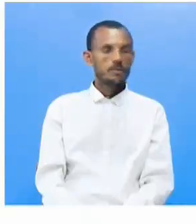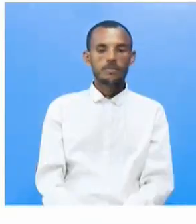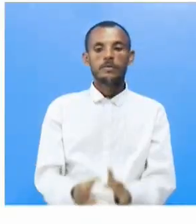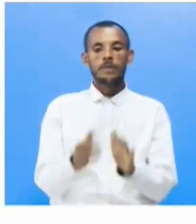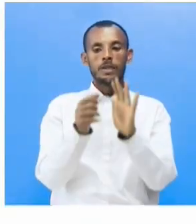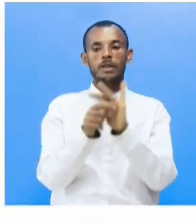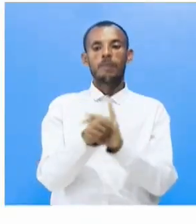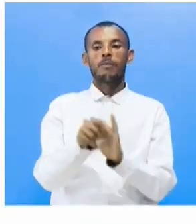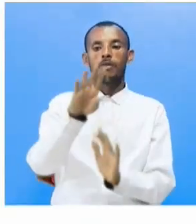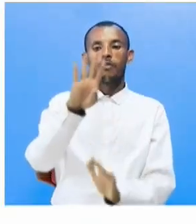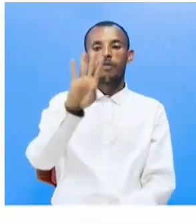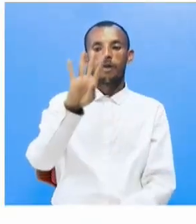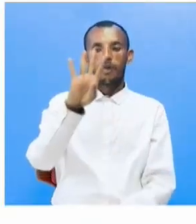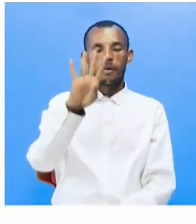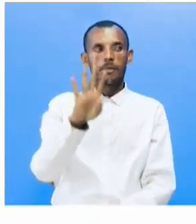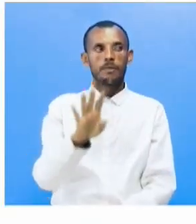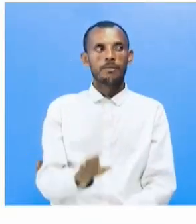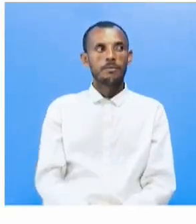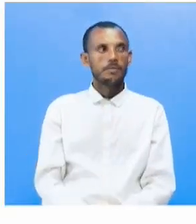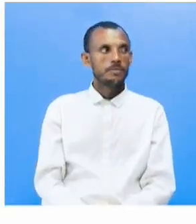Example 4.